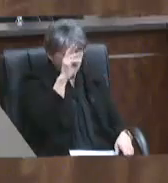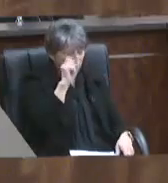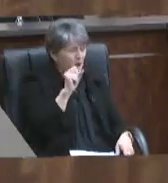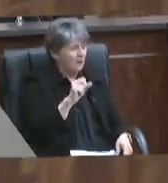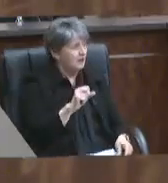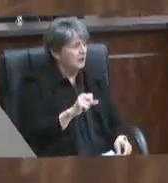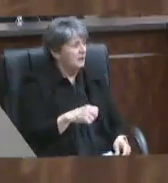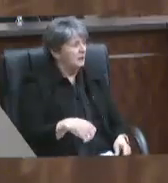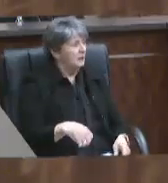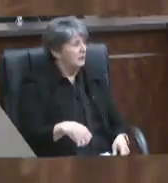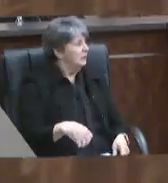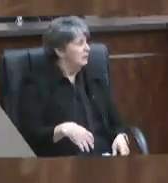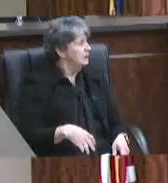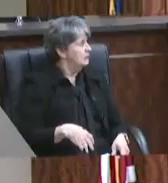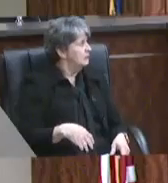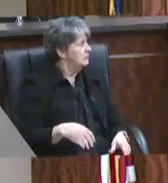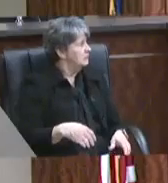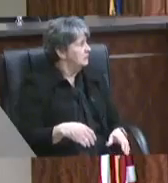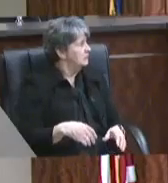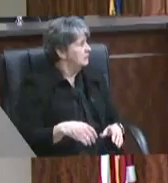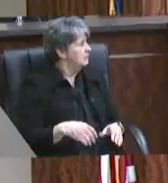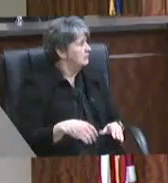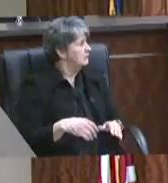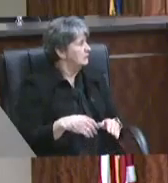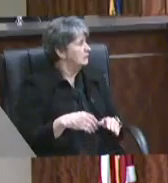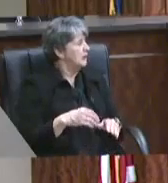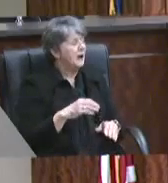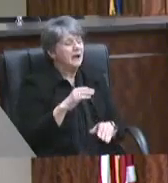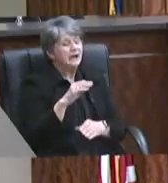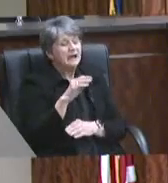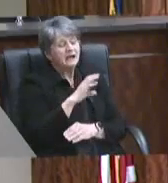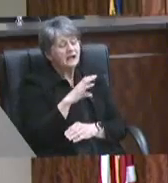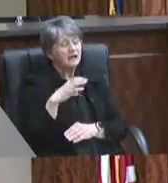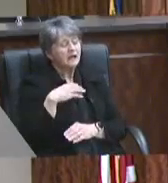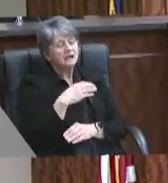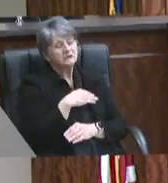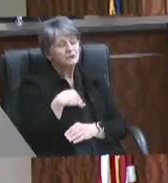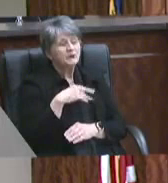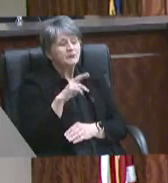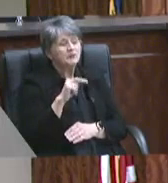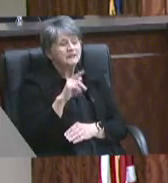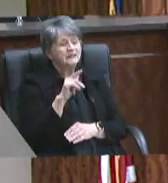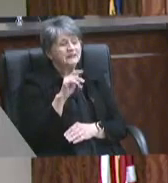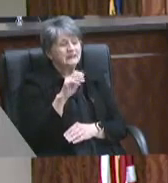Councilwoman Nicholas? I just want to say that was excellent. Excellent.